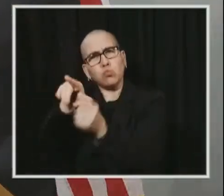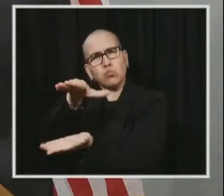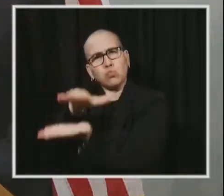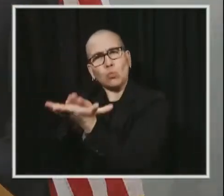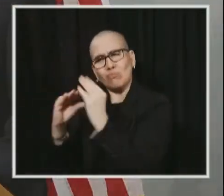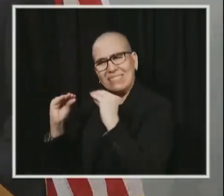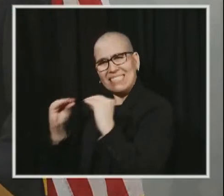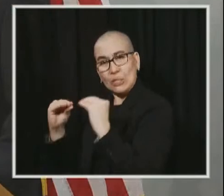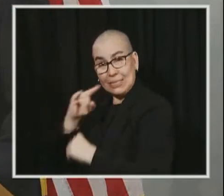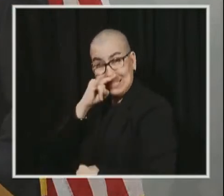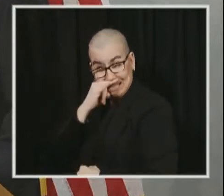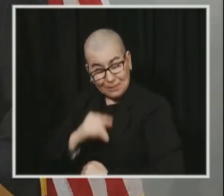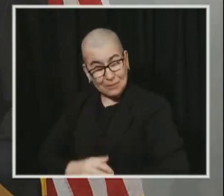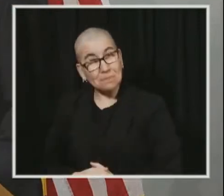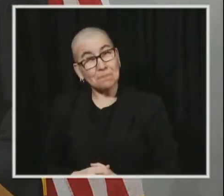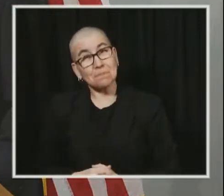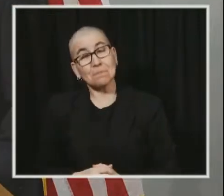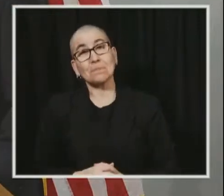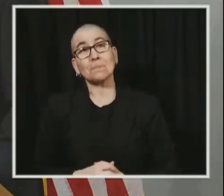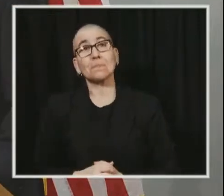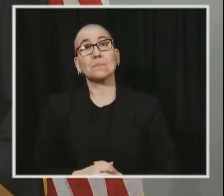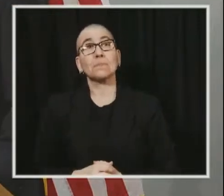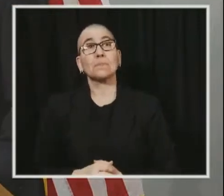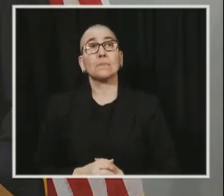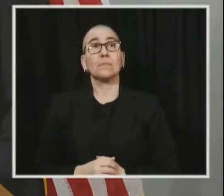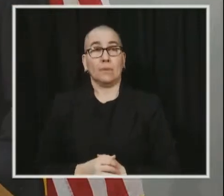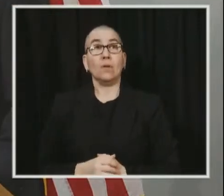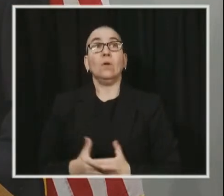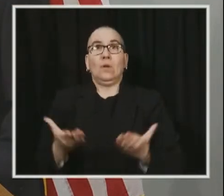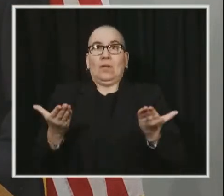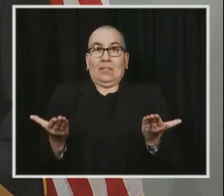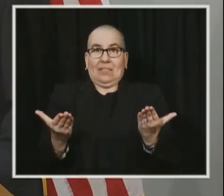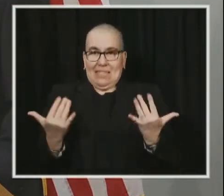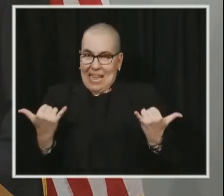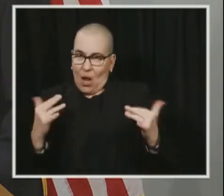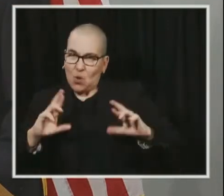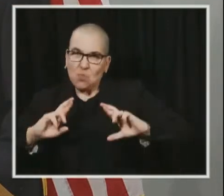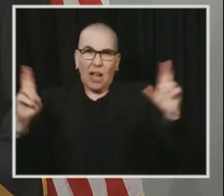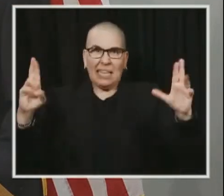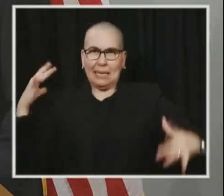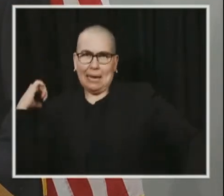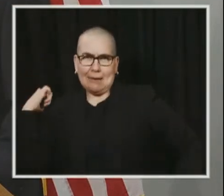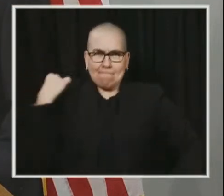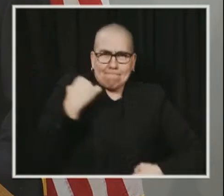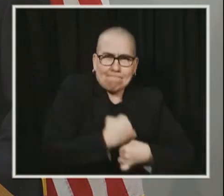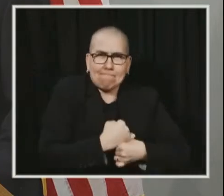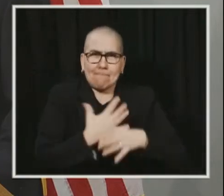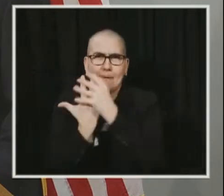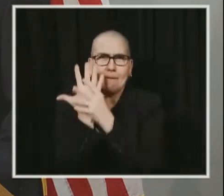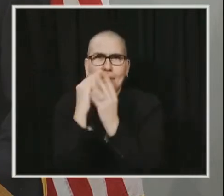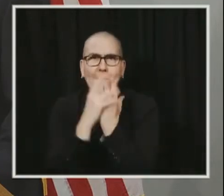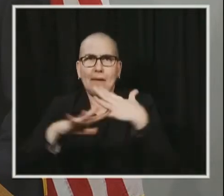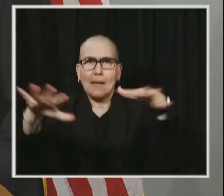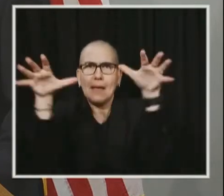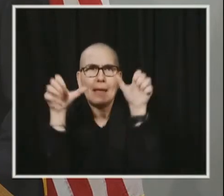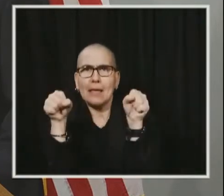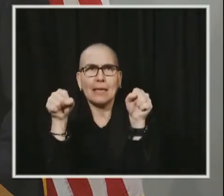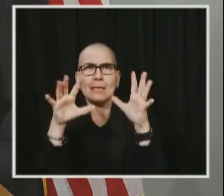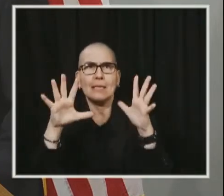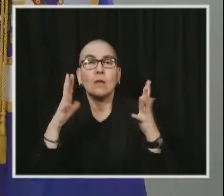And here's where we buckle up, and this is the time I would say, I use the marathon